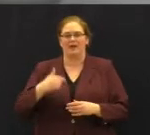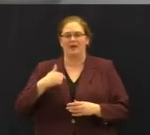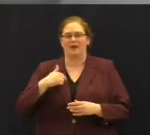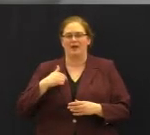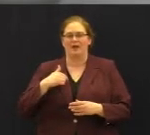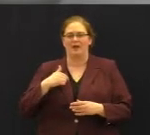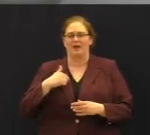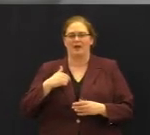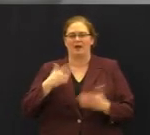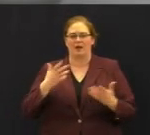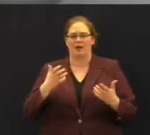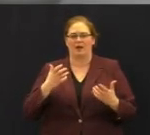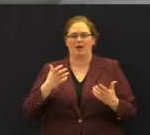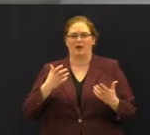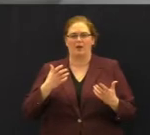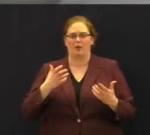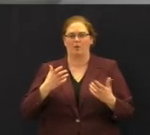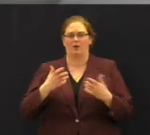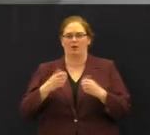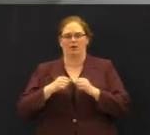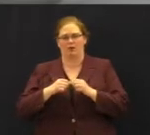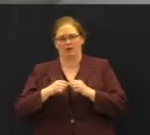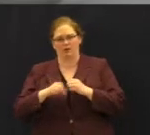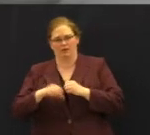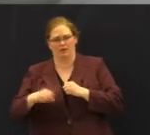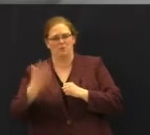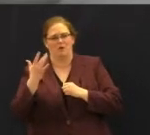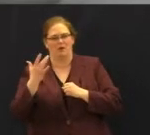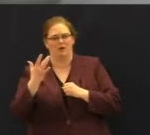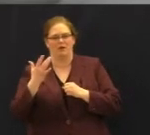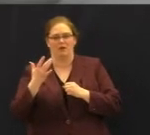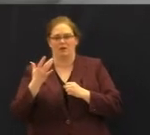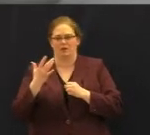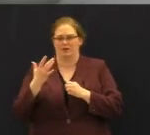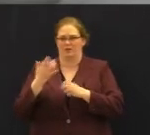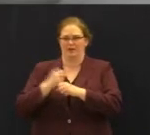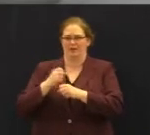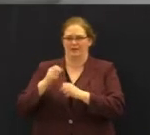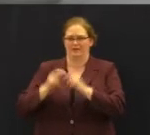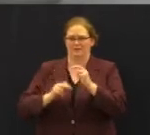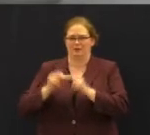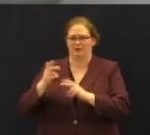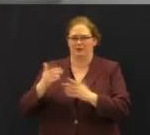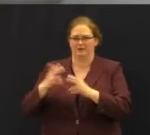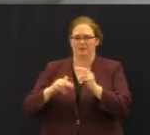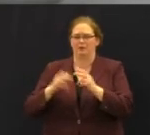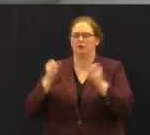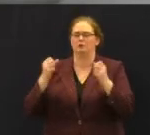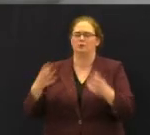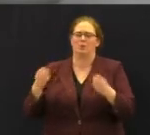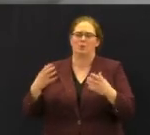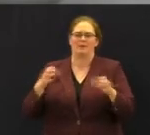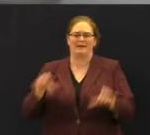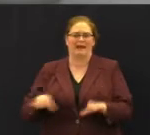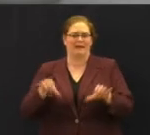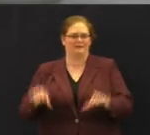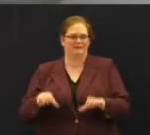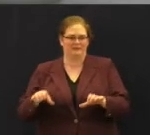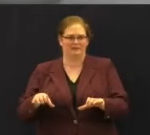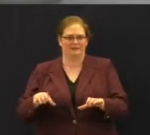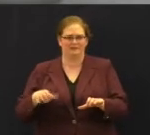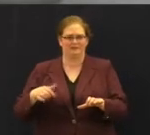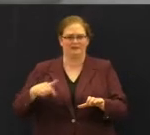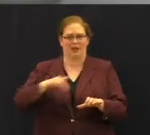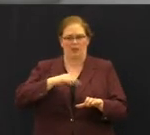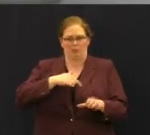want to belabor the point as to why we want to, we got this building, or that you gave us this building. There are so many activities that